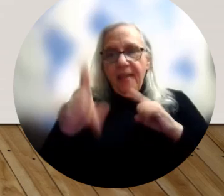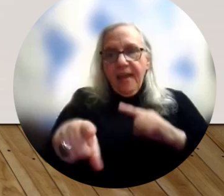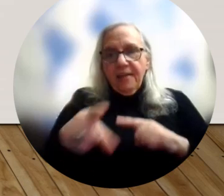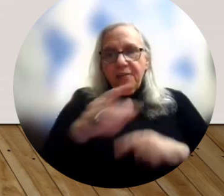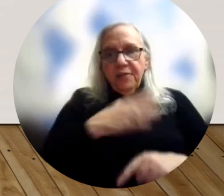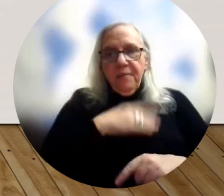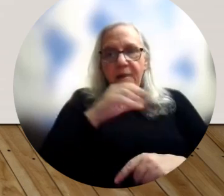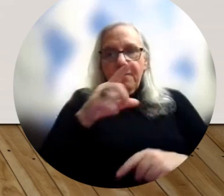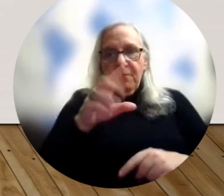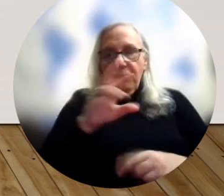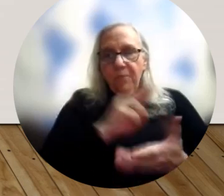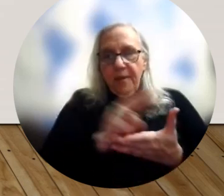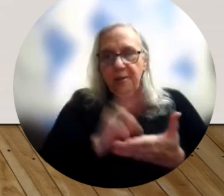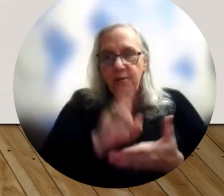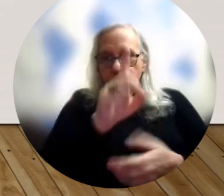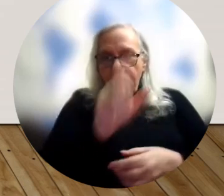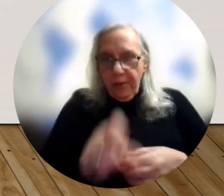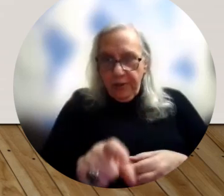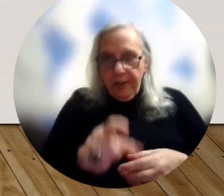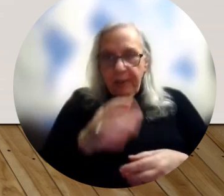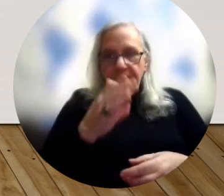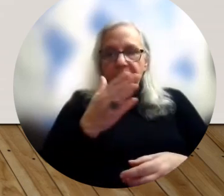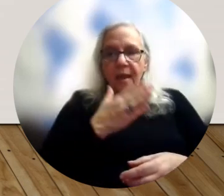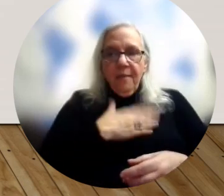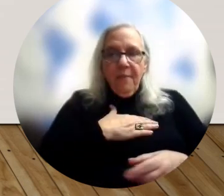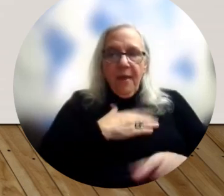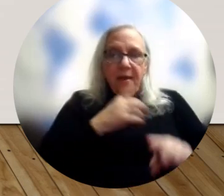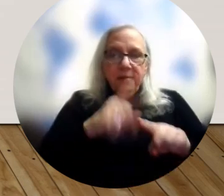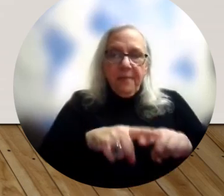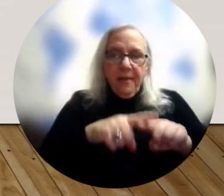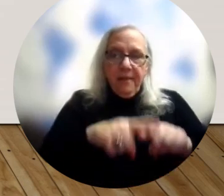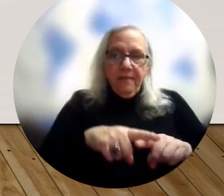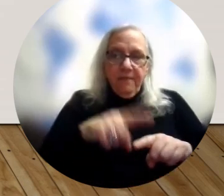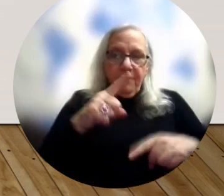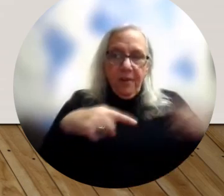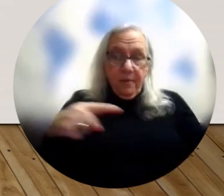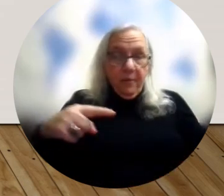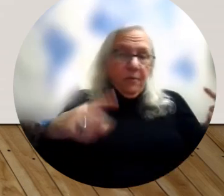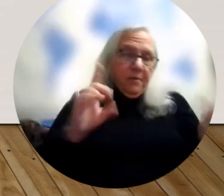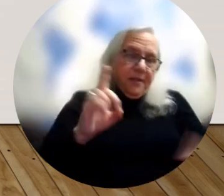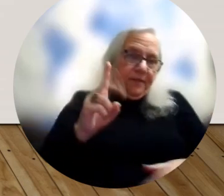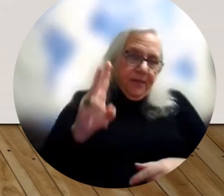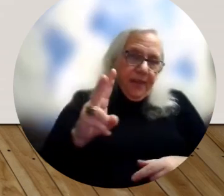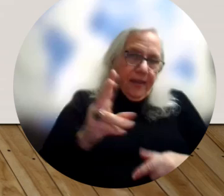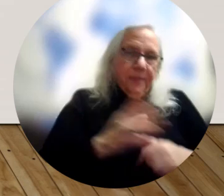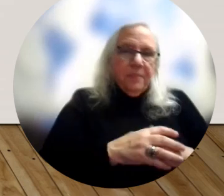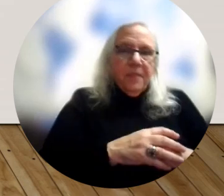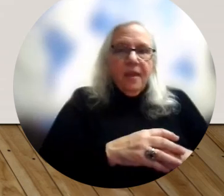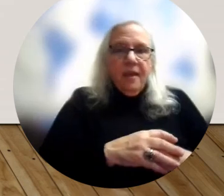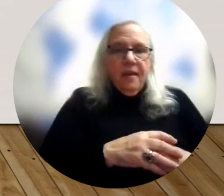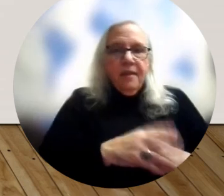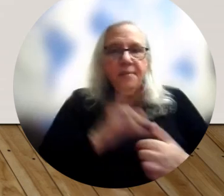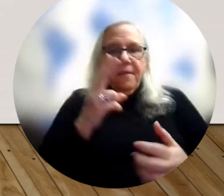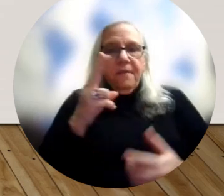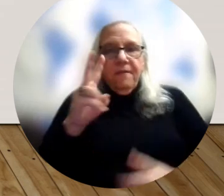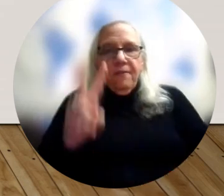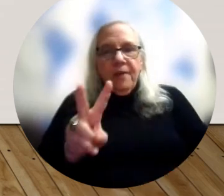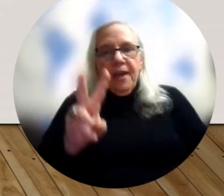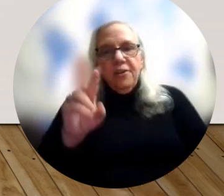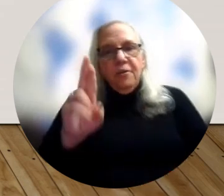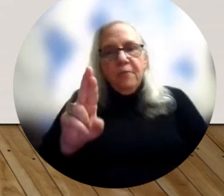to find the answer to my research question, my dependent variable, or DV,